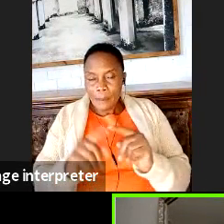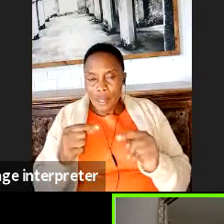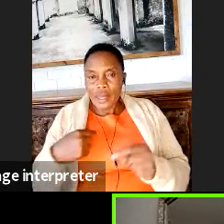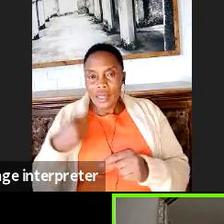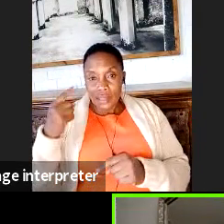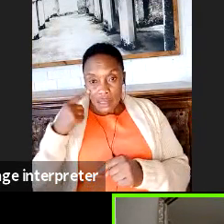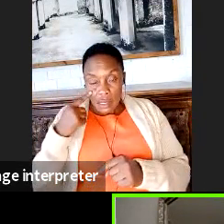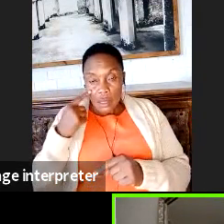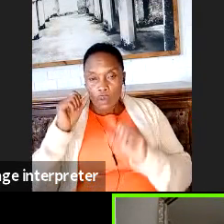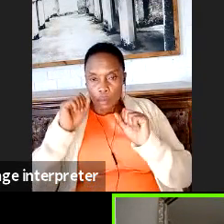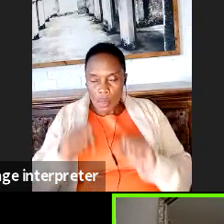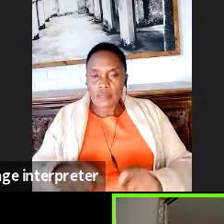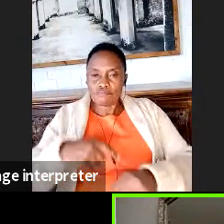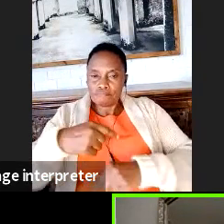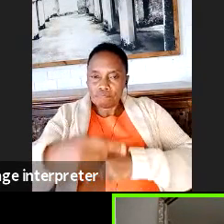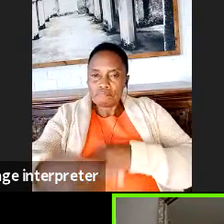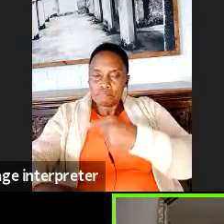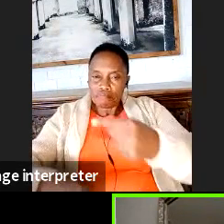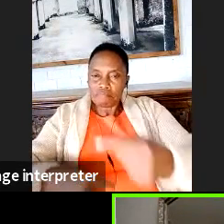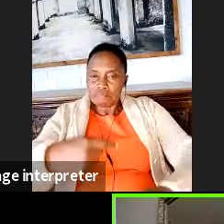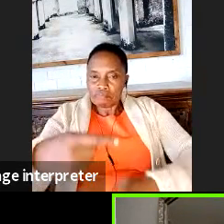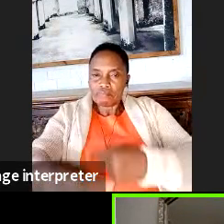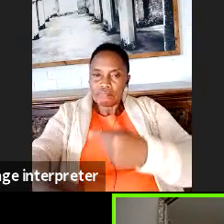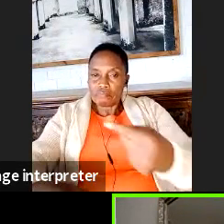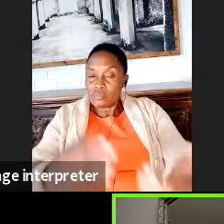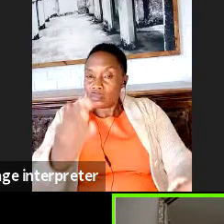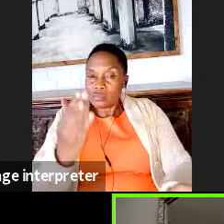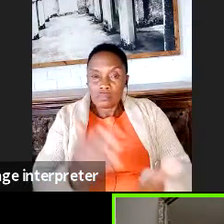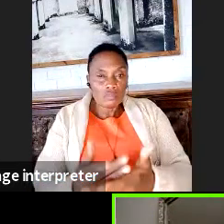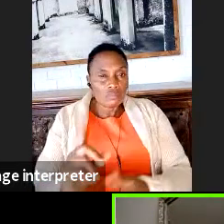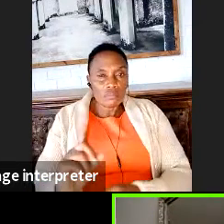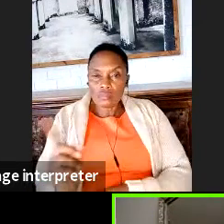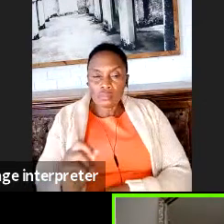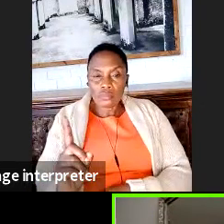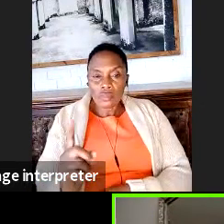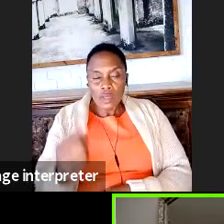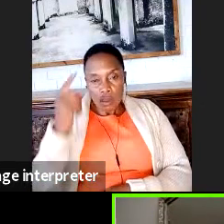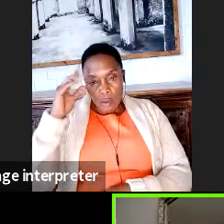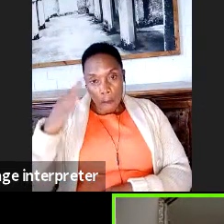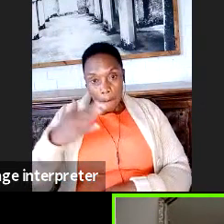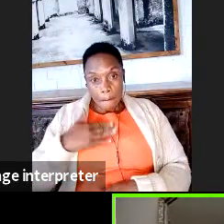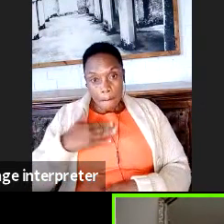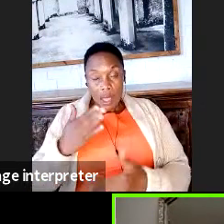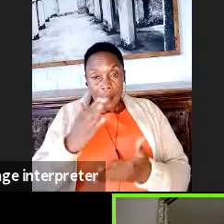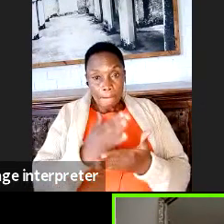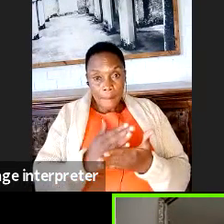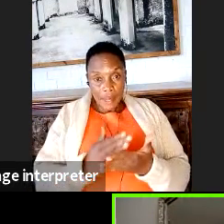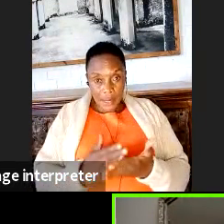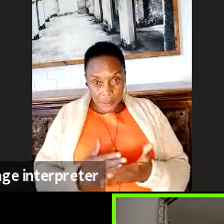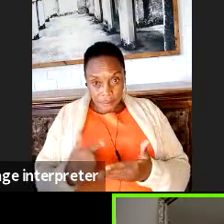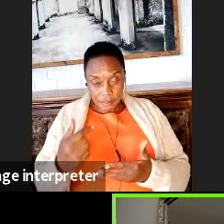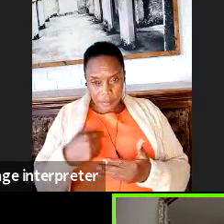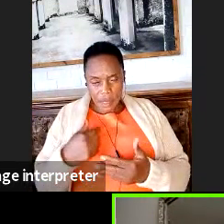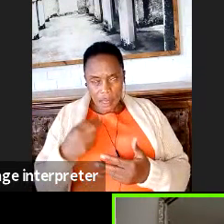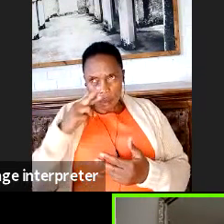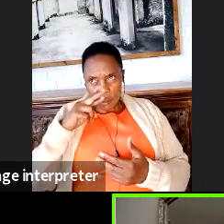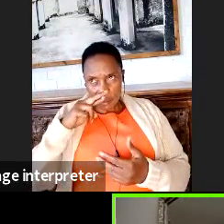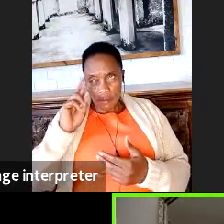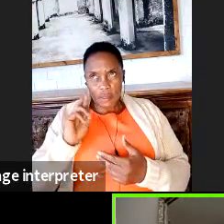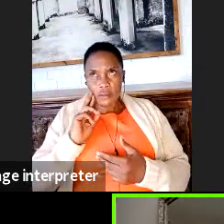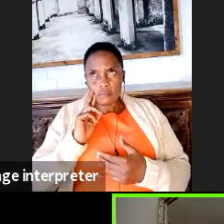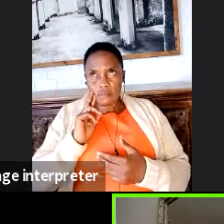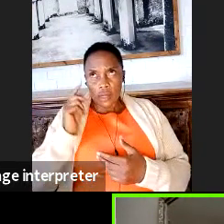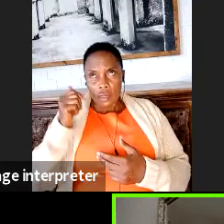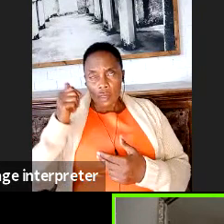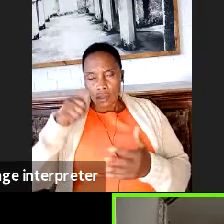as a digital rights activist, right? So from my part, I reflect on issues,